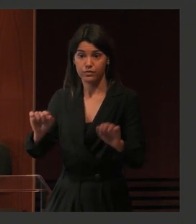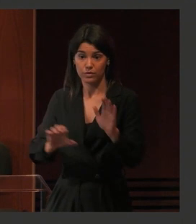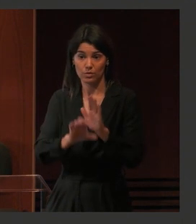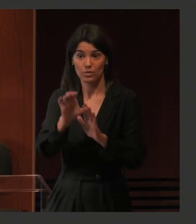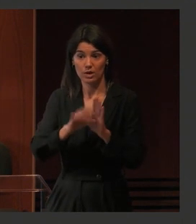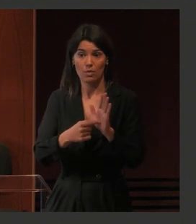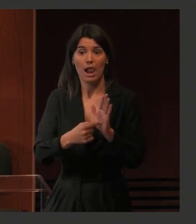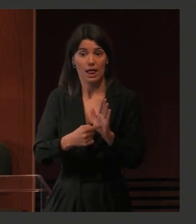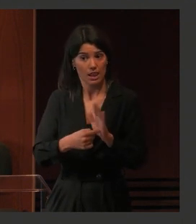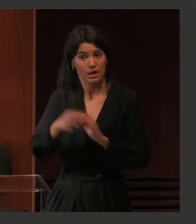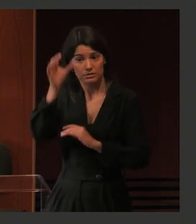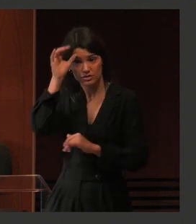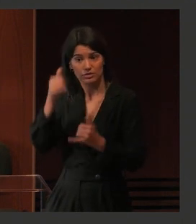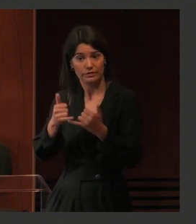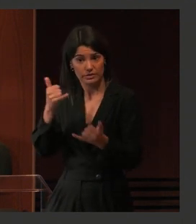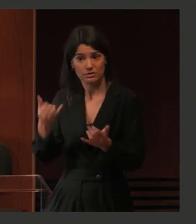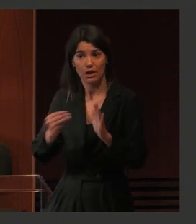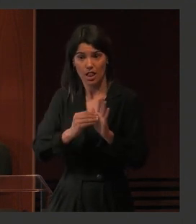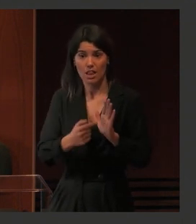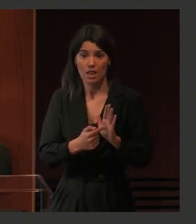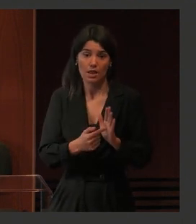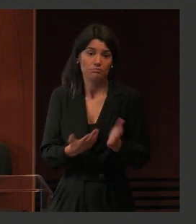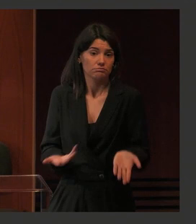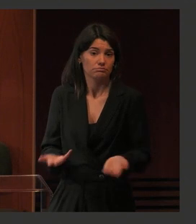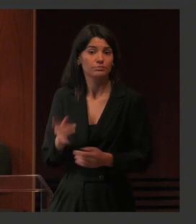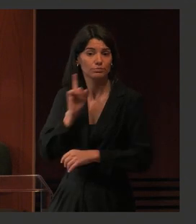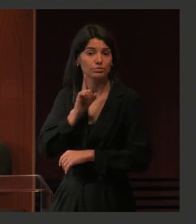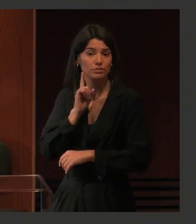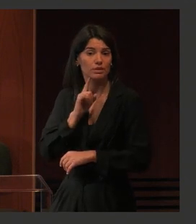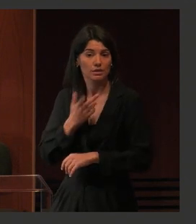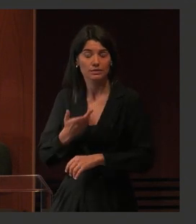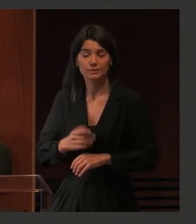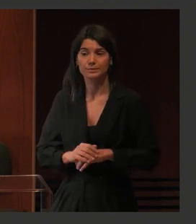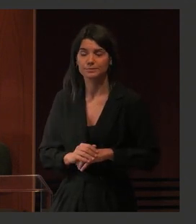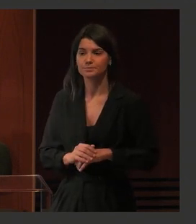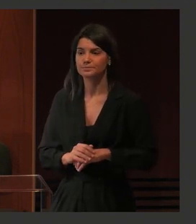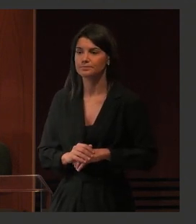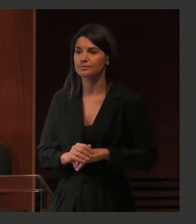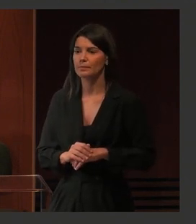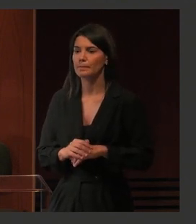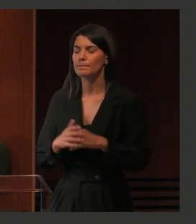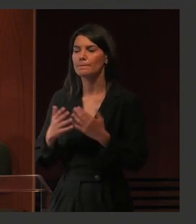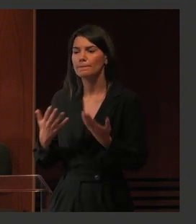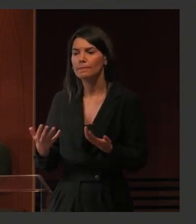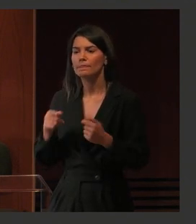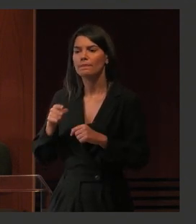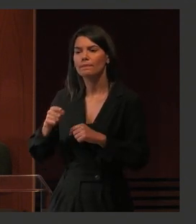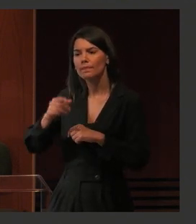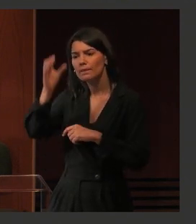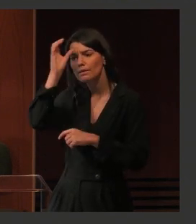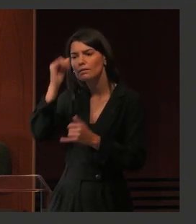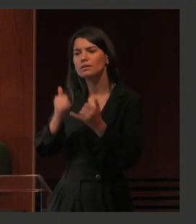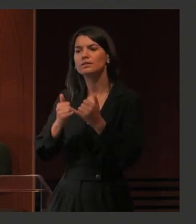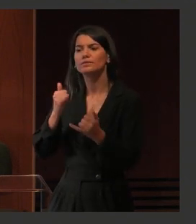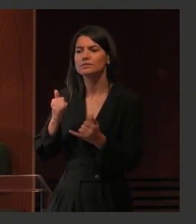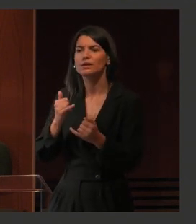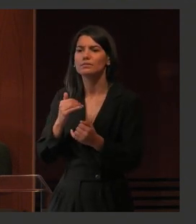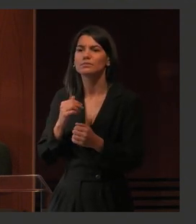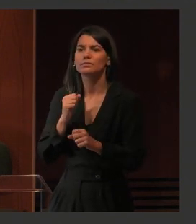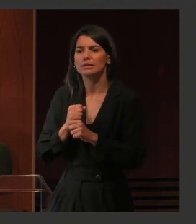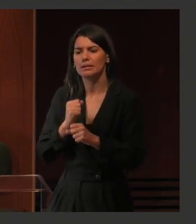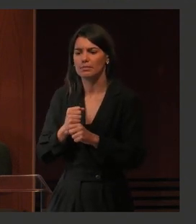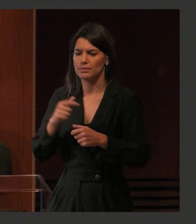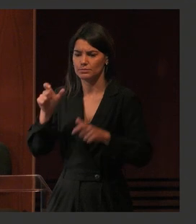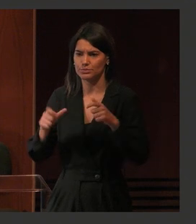case. So the possible benefits of AI for school librarians' work are, of course,